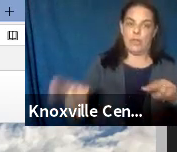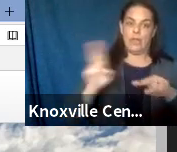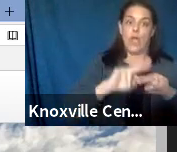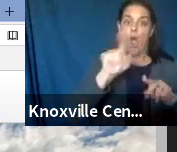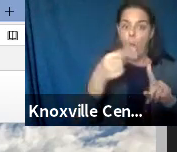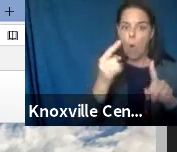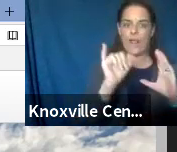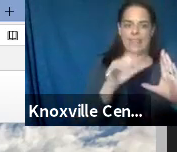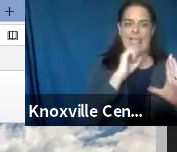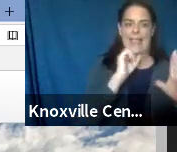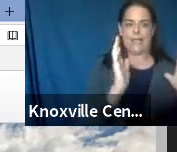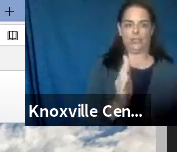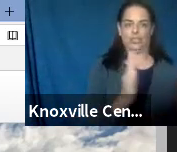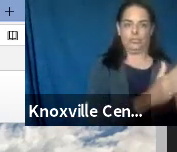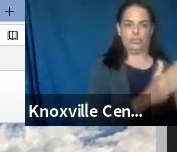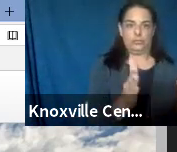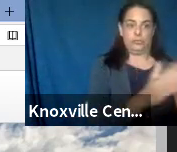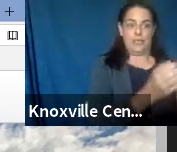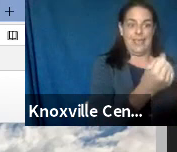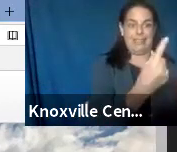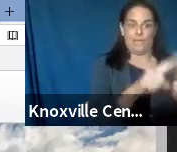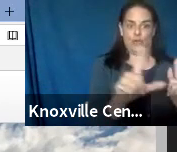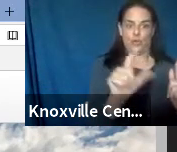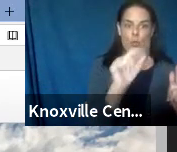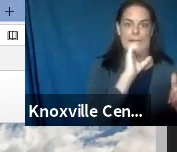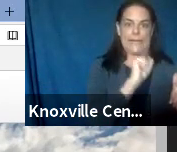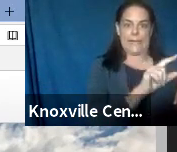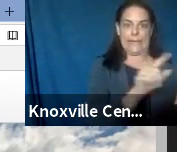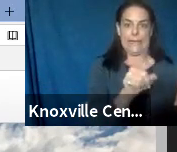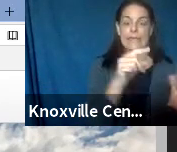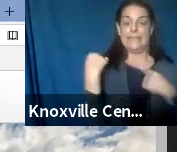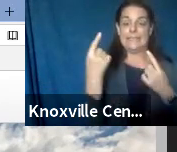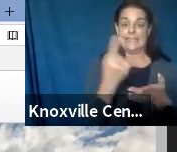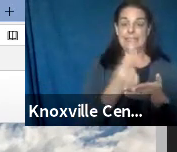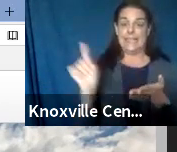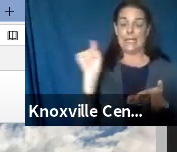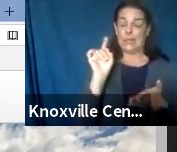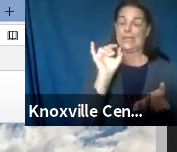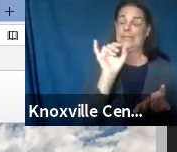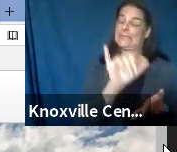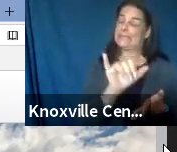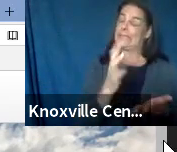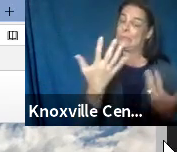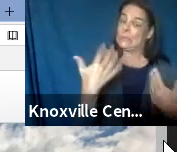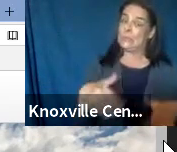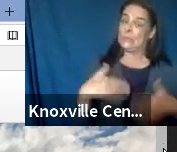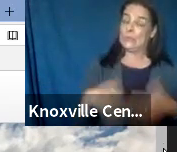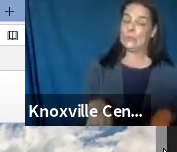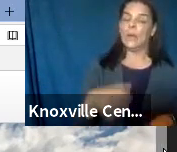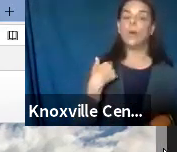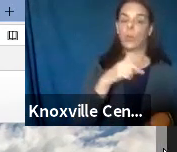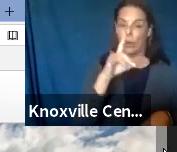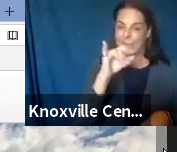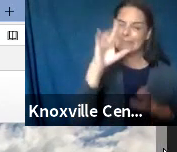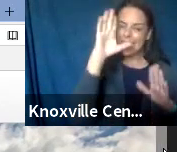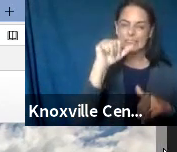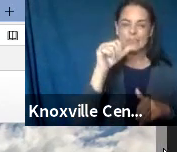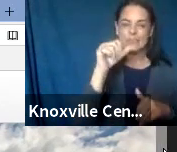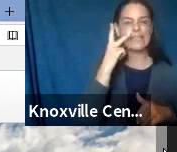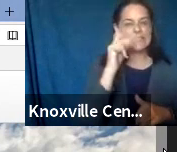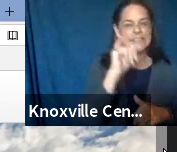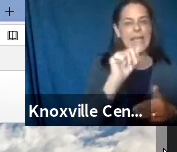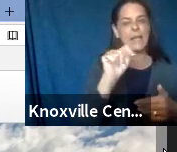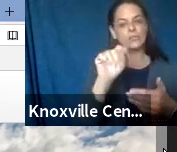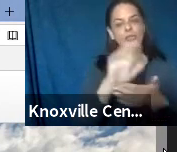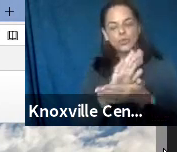group since last week. So that's very notable. We did anticipate this as schools and universities were